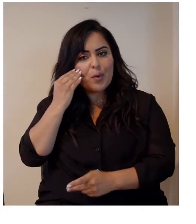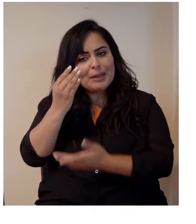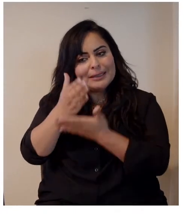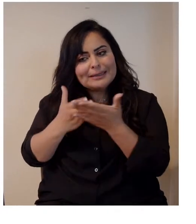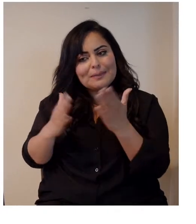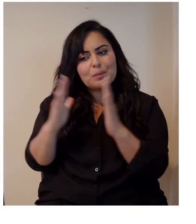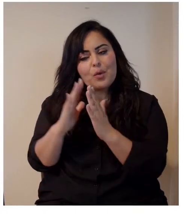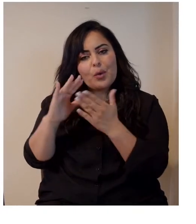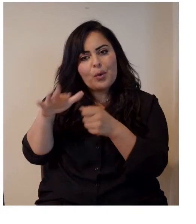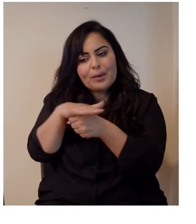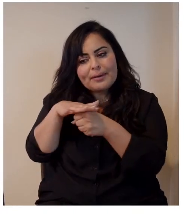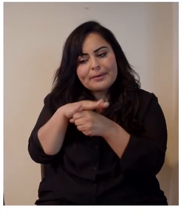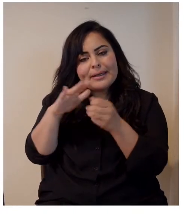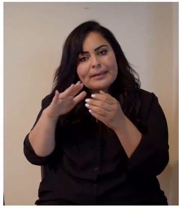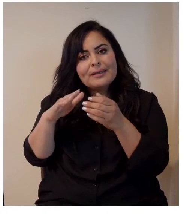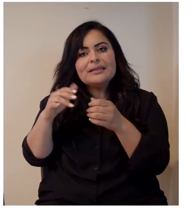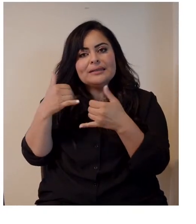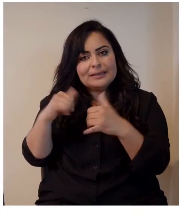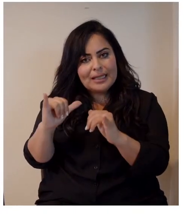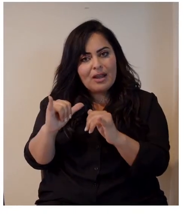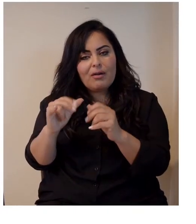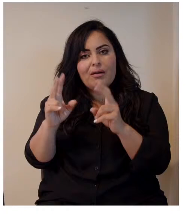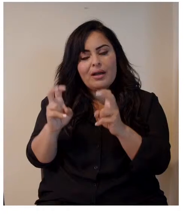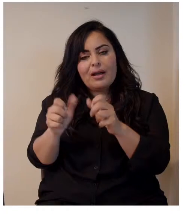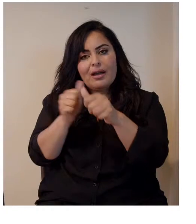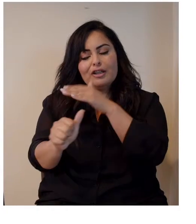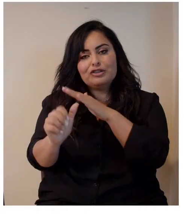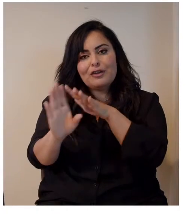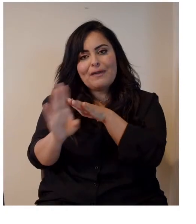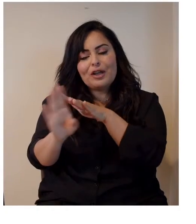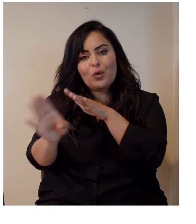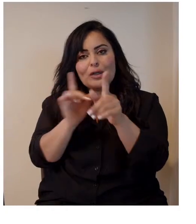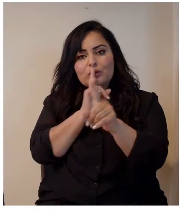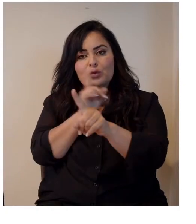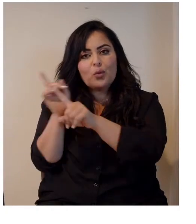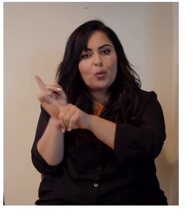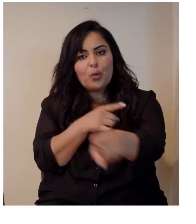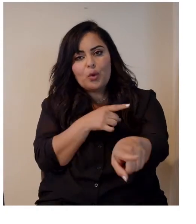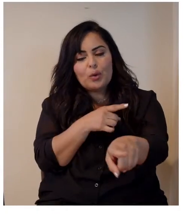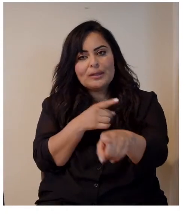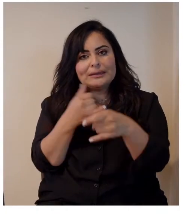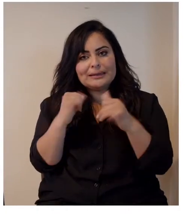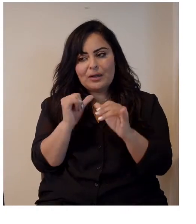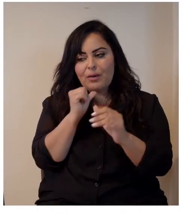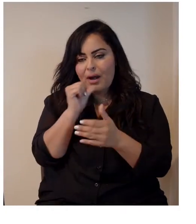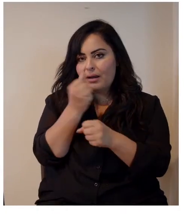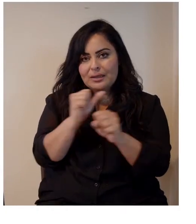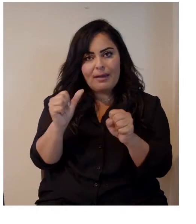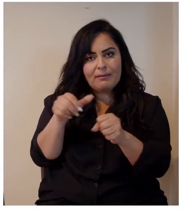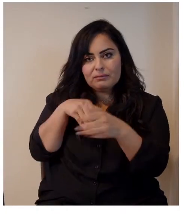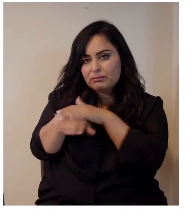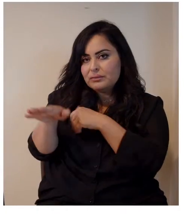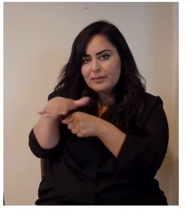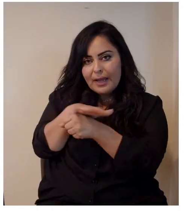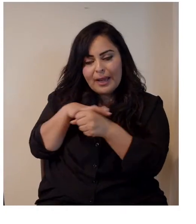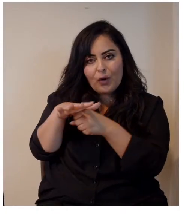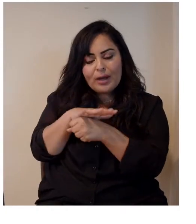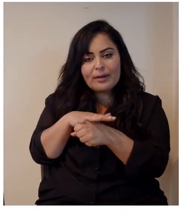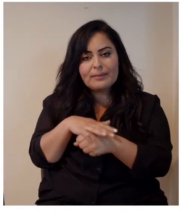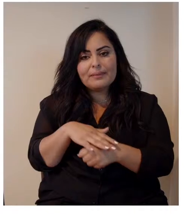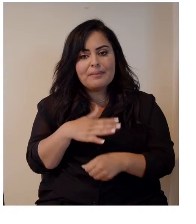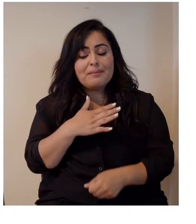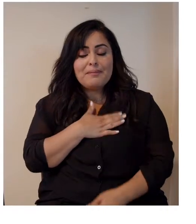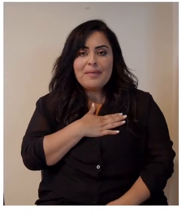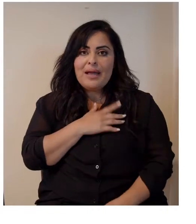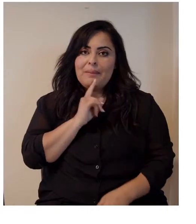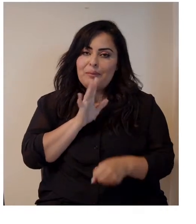small neighborhoods within the city that are still under evacuation orders. This is because it is currently not safe to enter the area. You have my